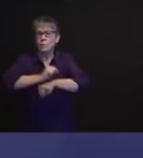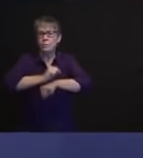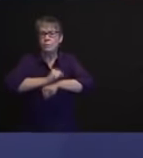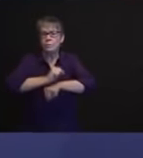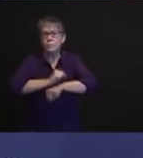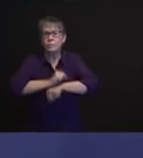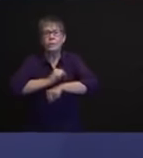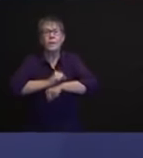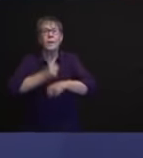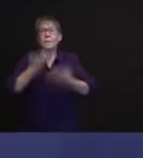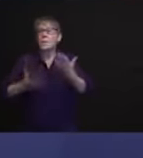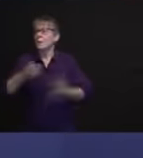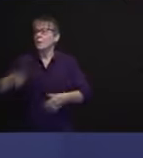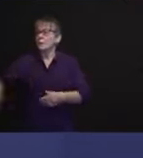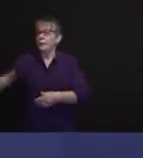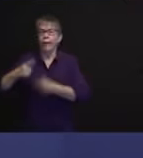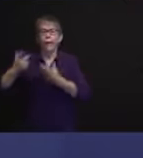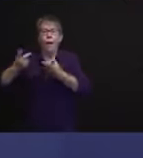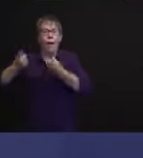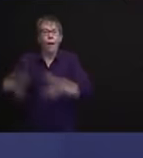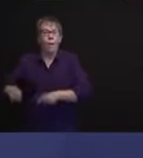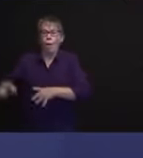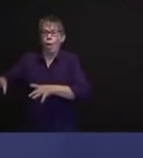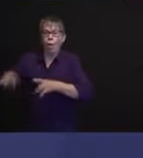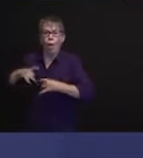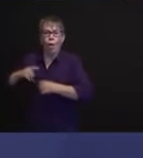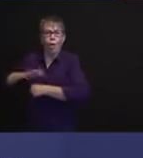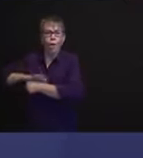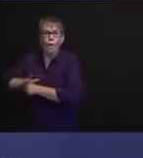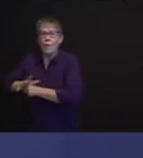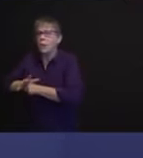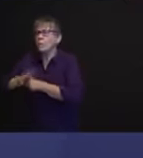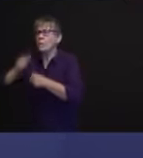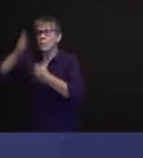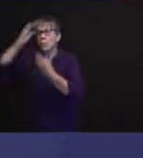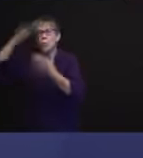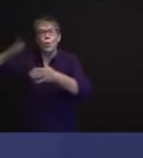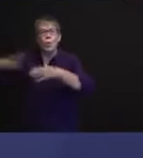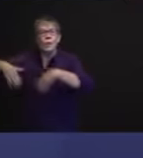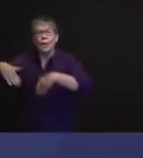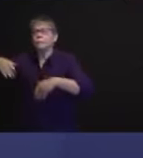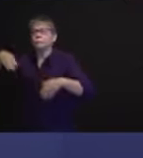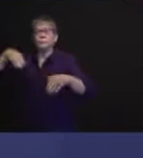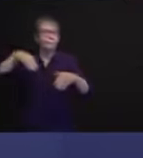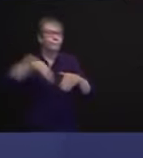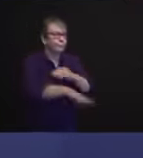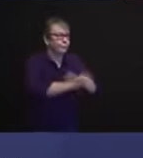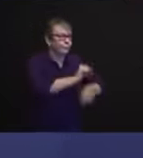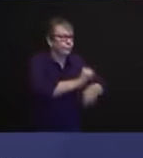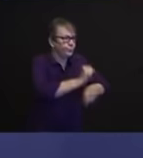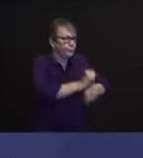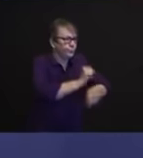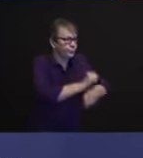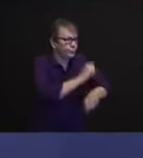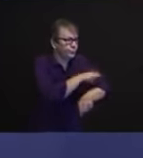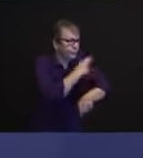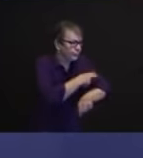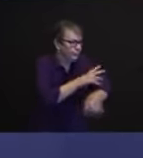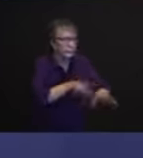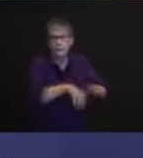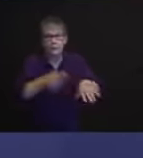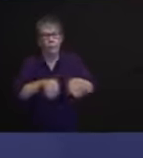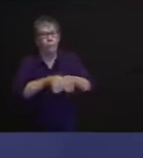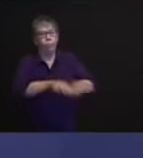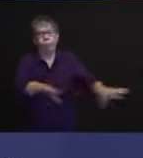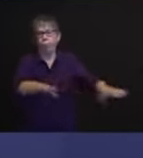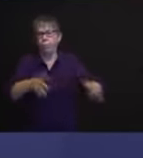much more difficult to know for sure whether, in fact, the cases are coming from the hospital itself. In general, we would consider 3 cases